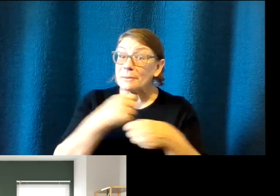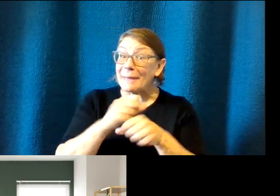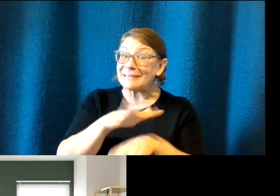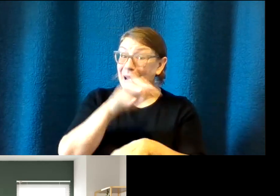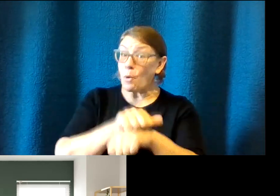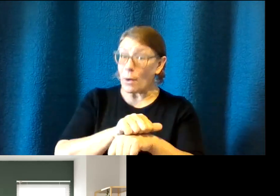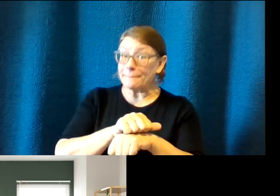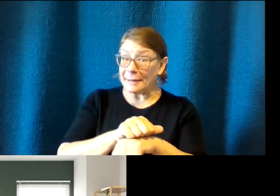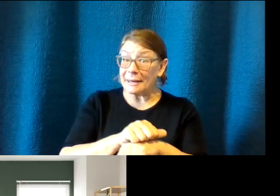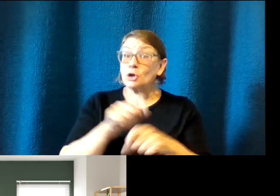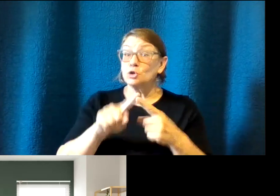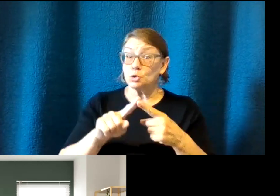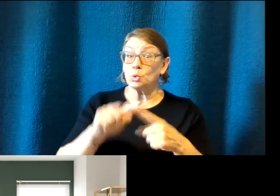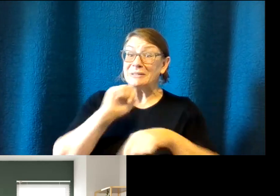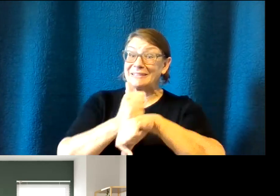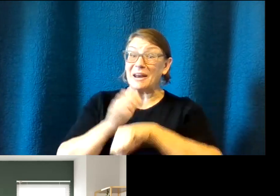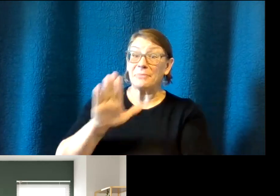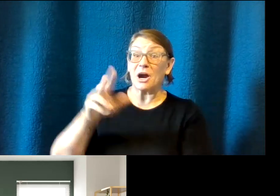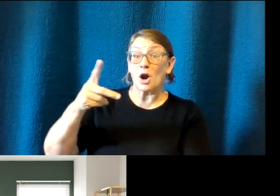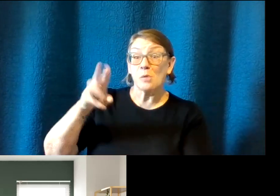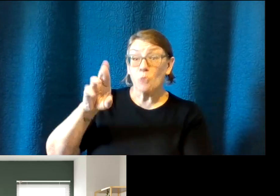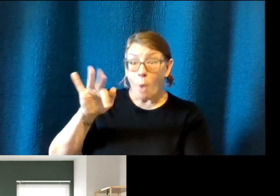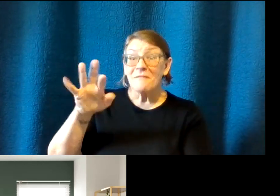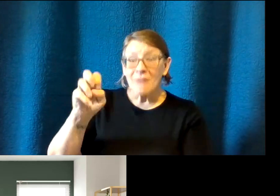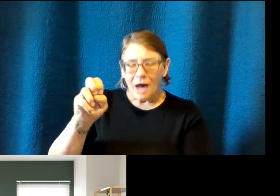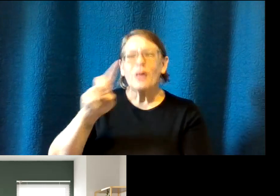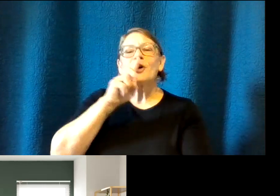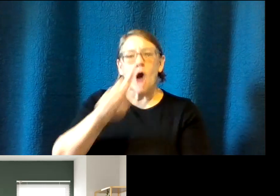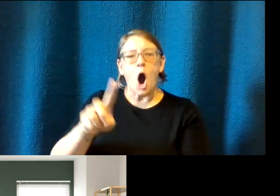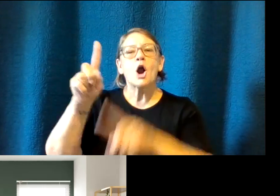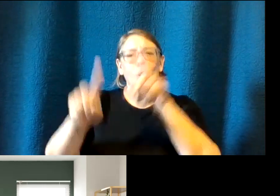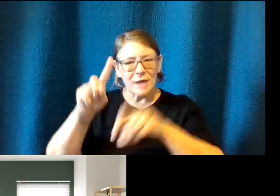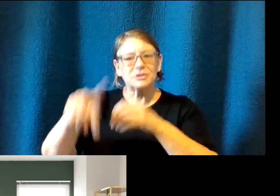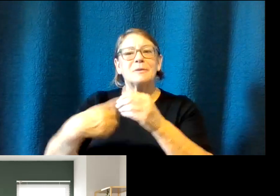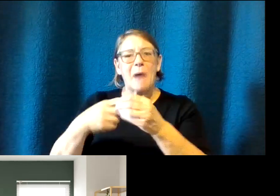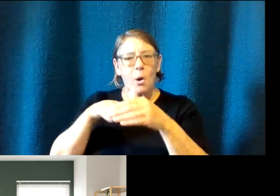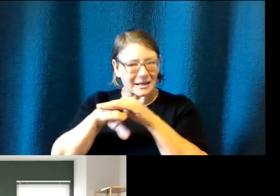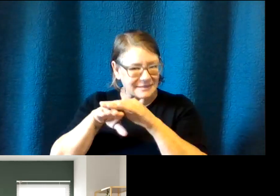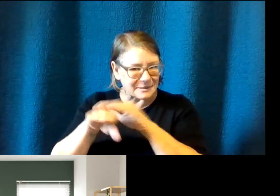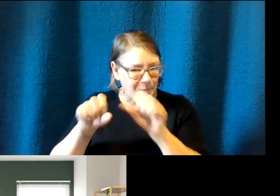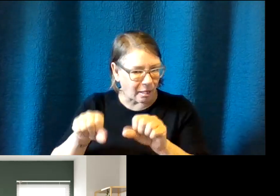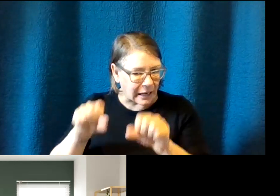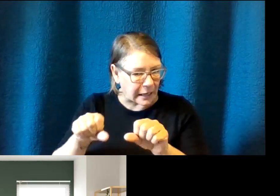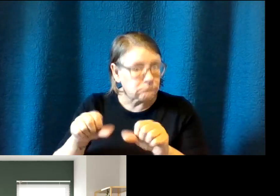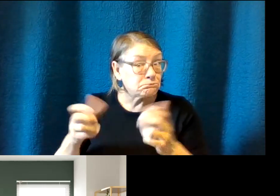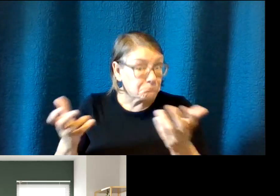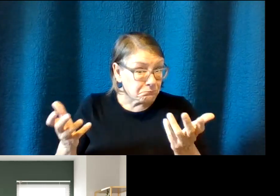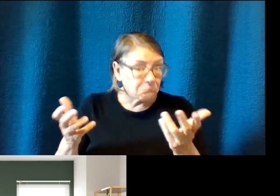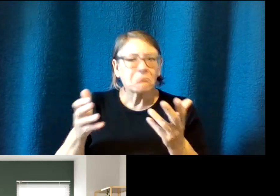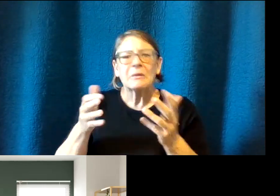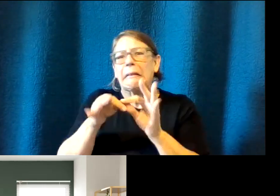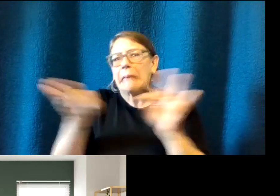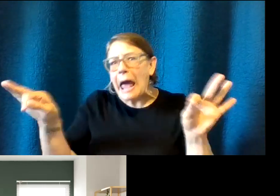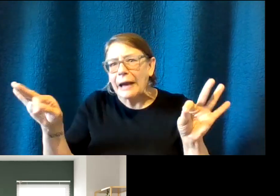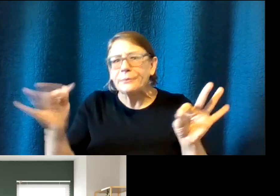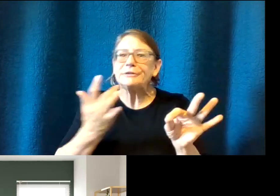make their profile, there are questions about accessibility and about Okay. And languages